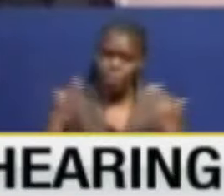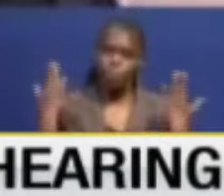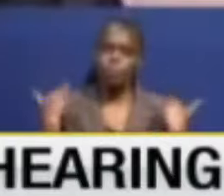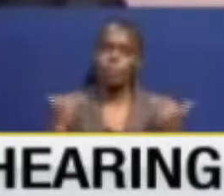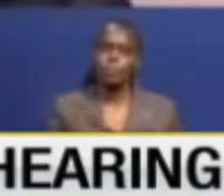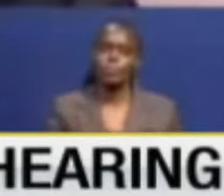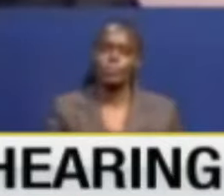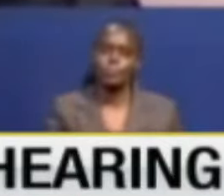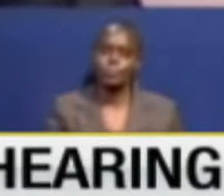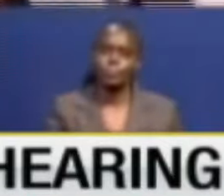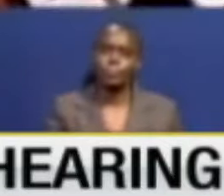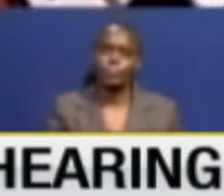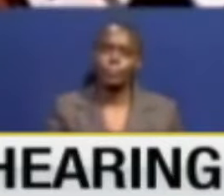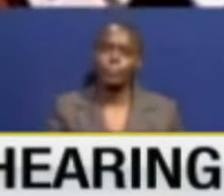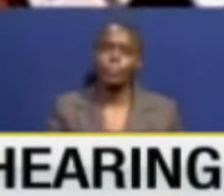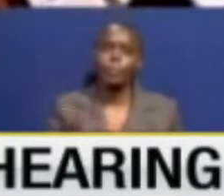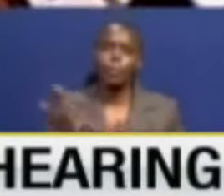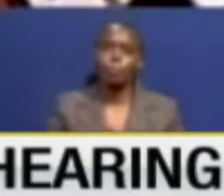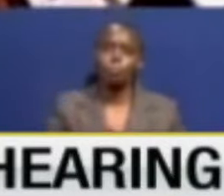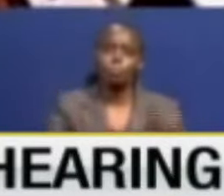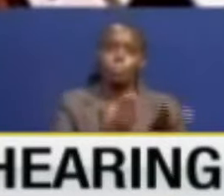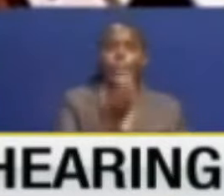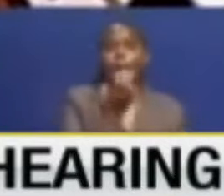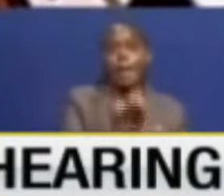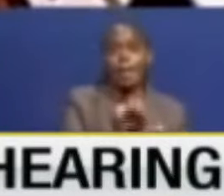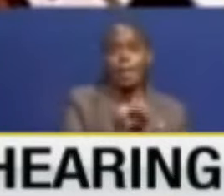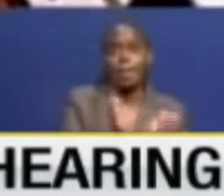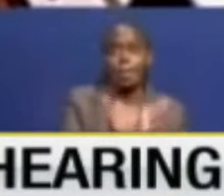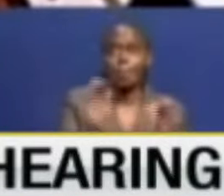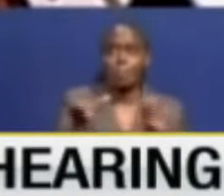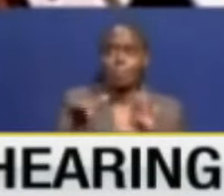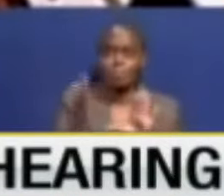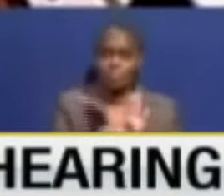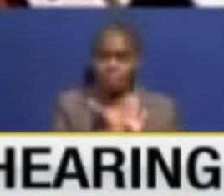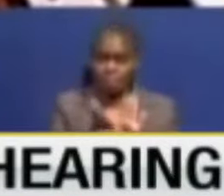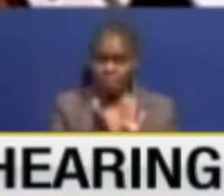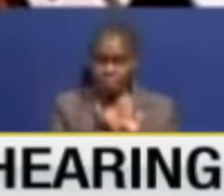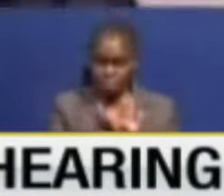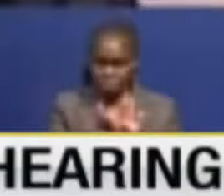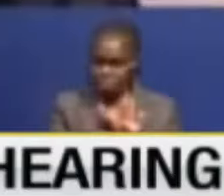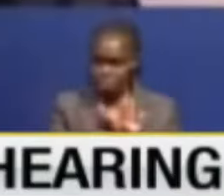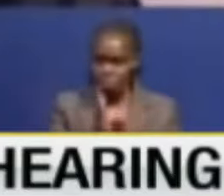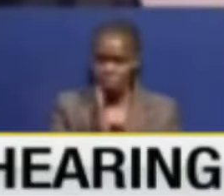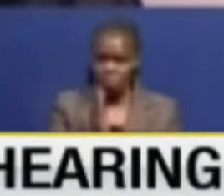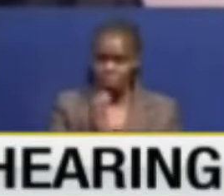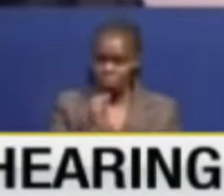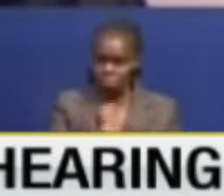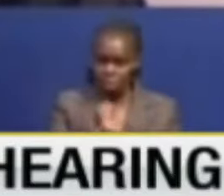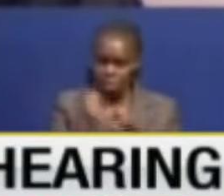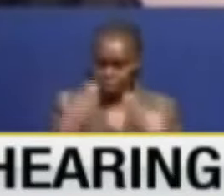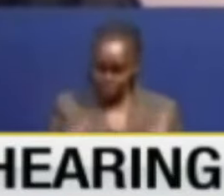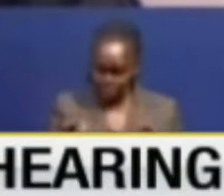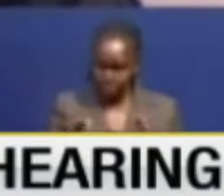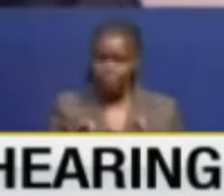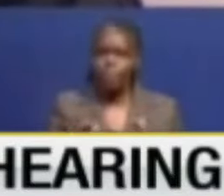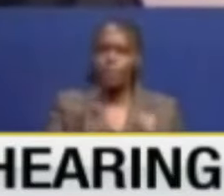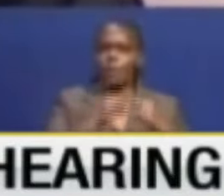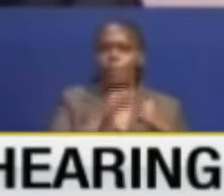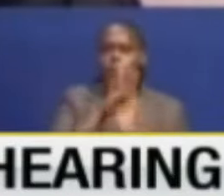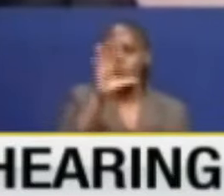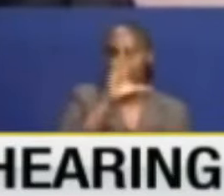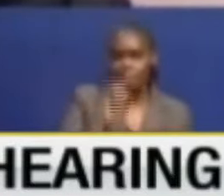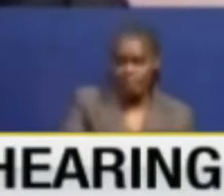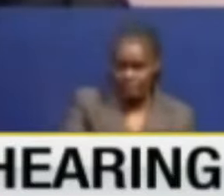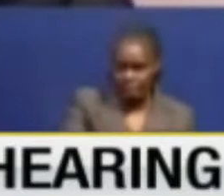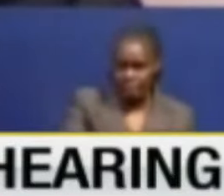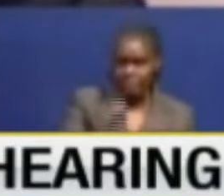Meru. We'll present before you evidence that public participation was effectively carried out, 85%